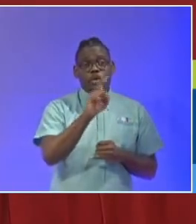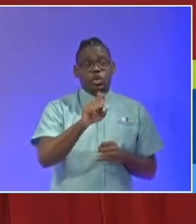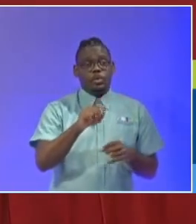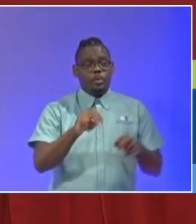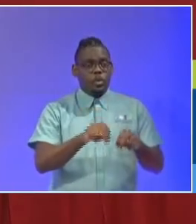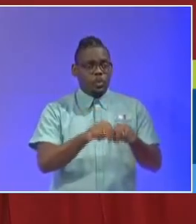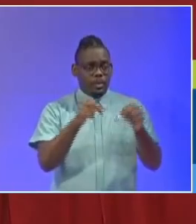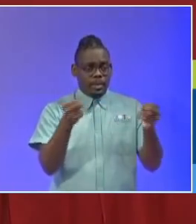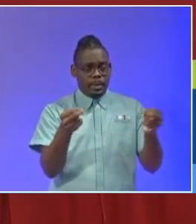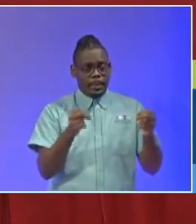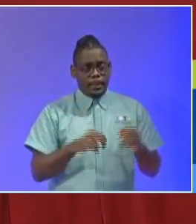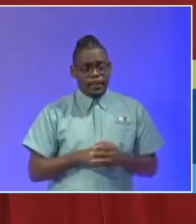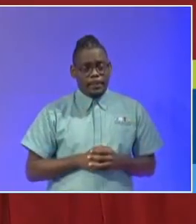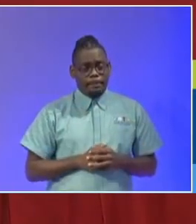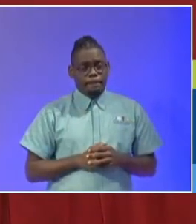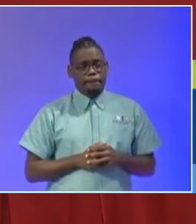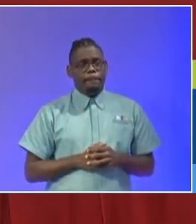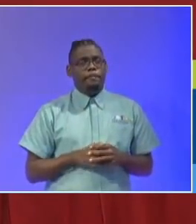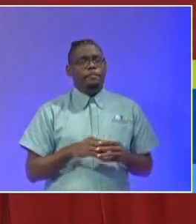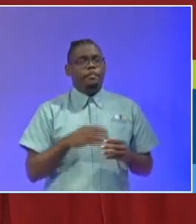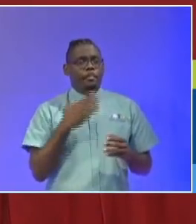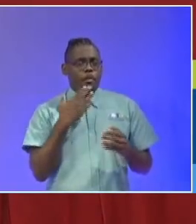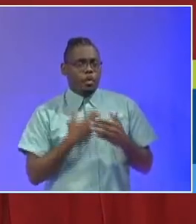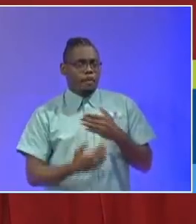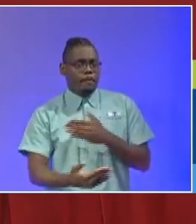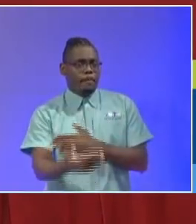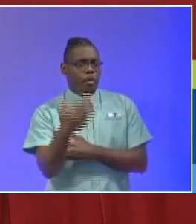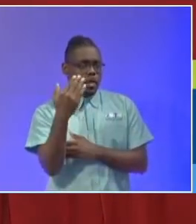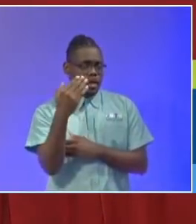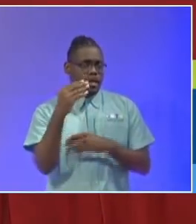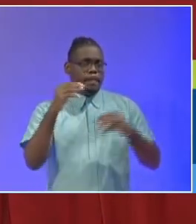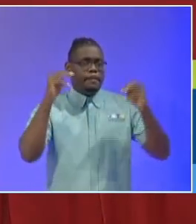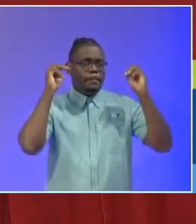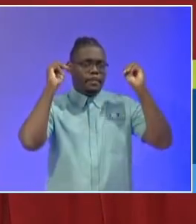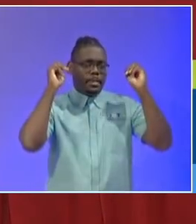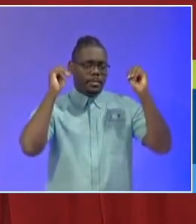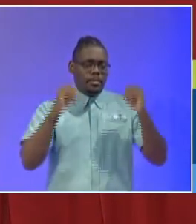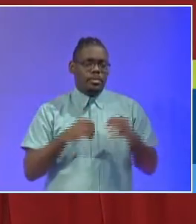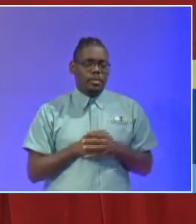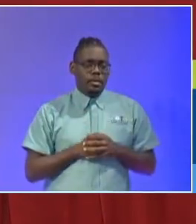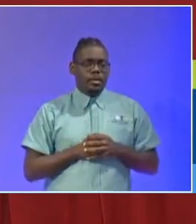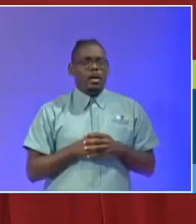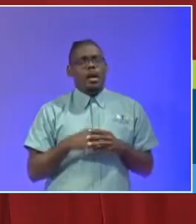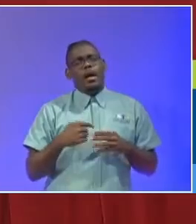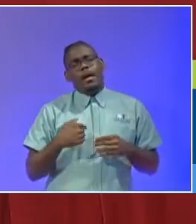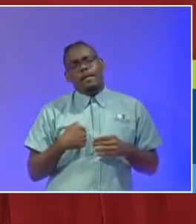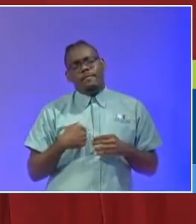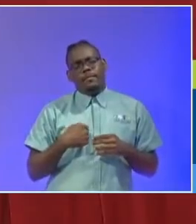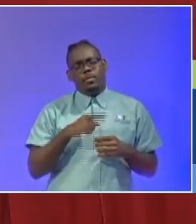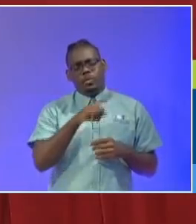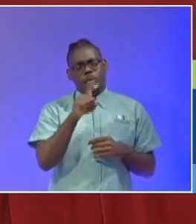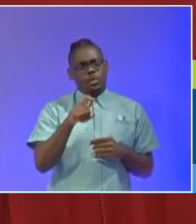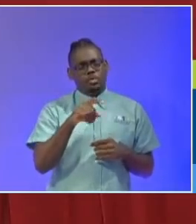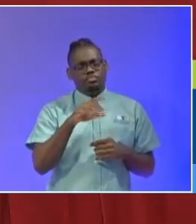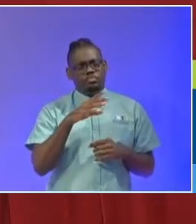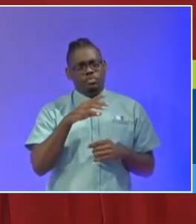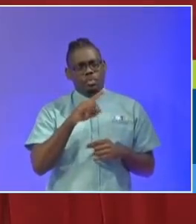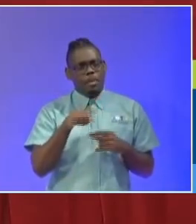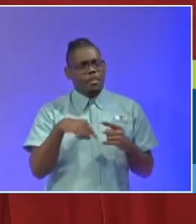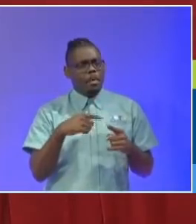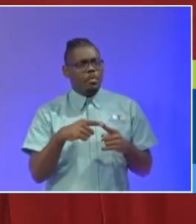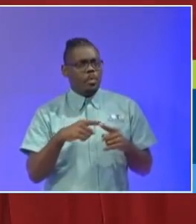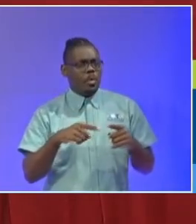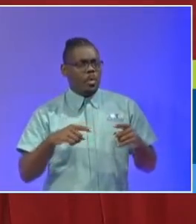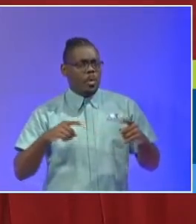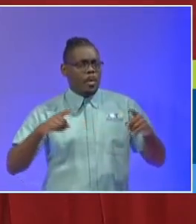Good morning, Minister Dale Singh. I have a question about the mass storage site. You made a statement to